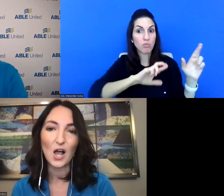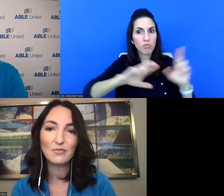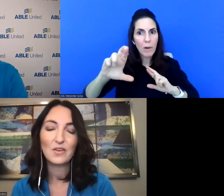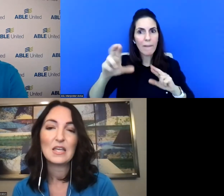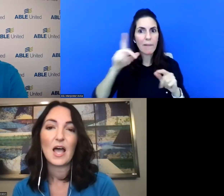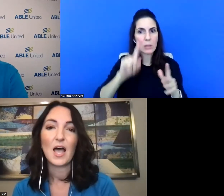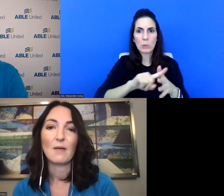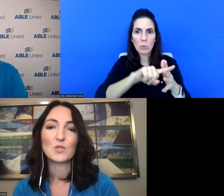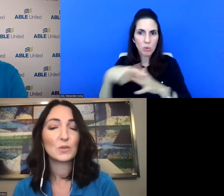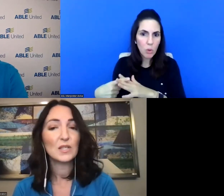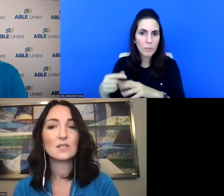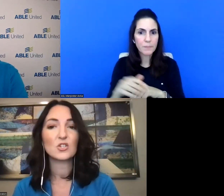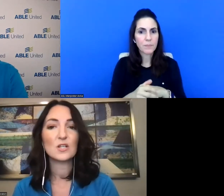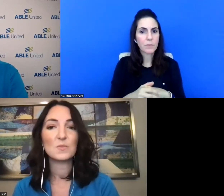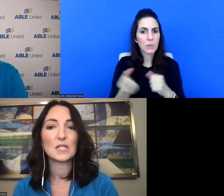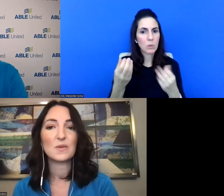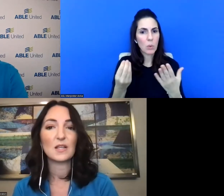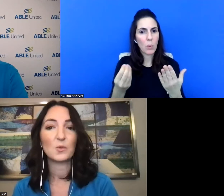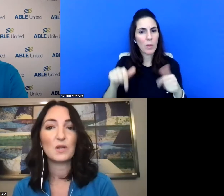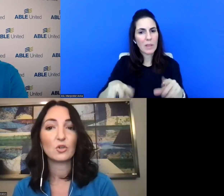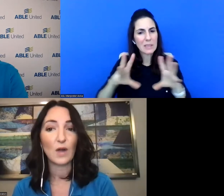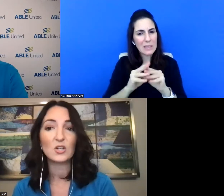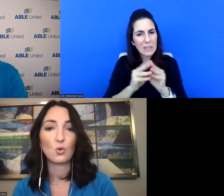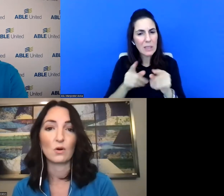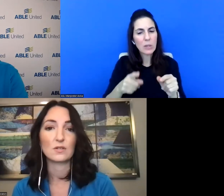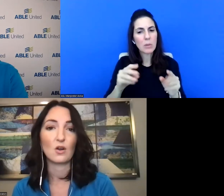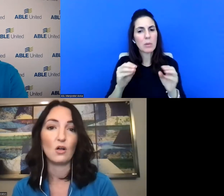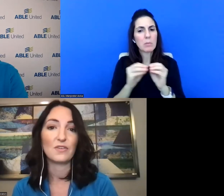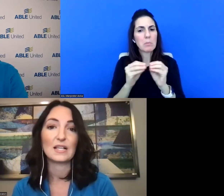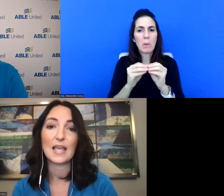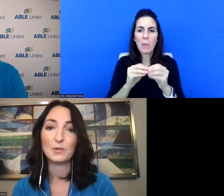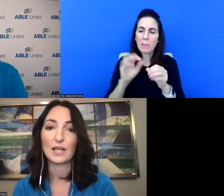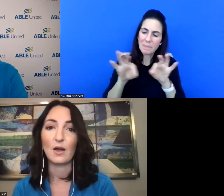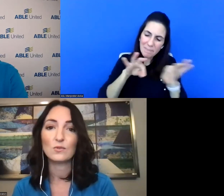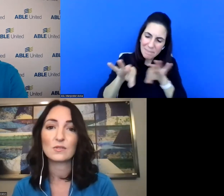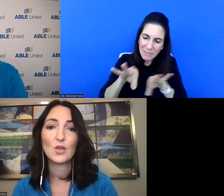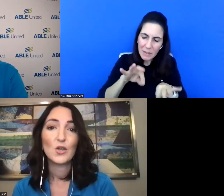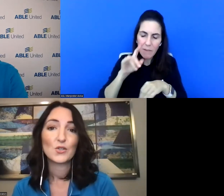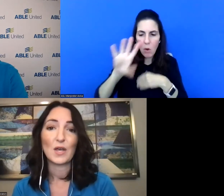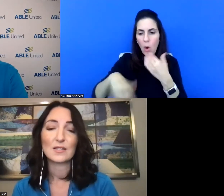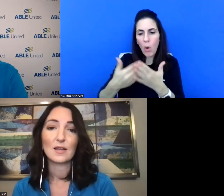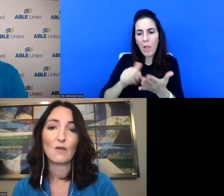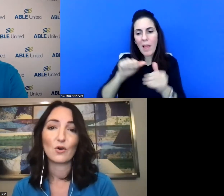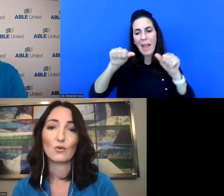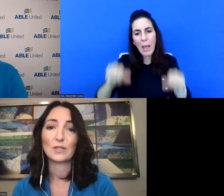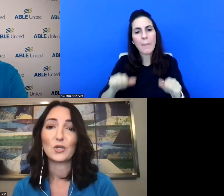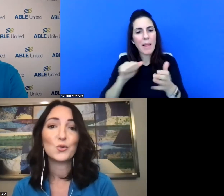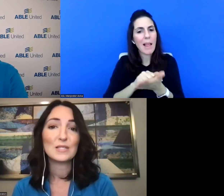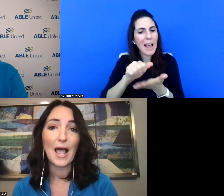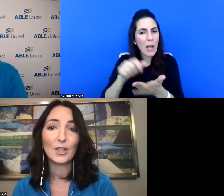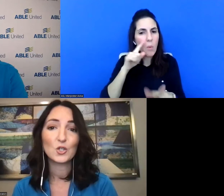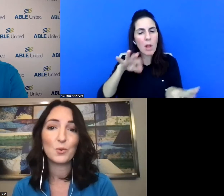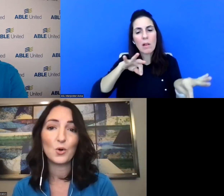kicked off. So really, this session is meant to be a little bit of a crash course on all things Able accounts. So that's going to cover really